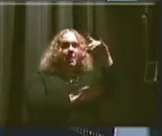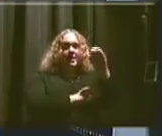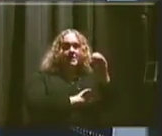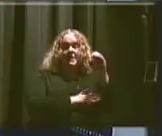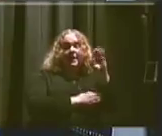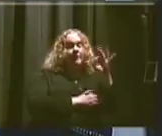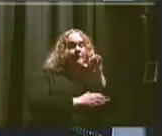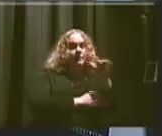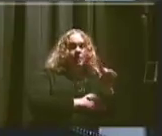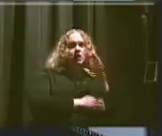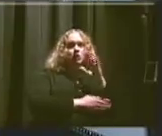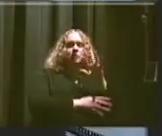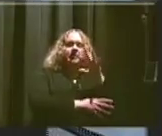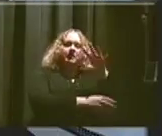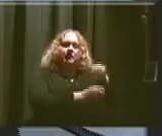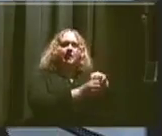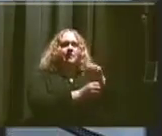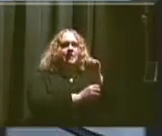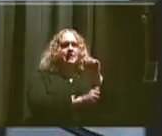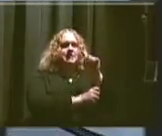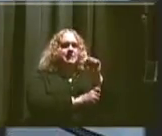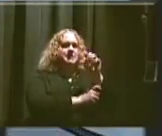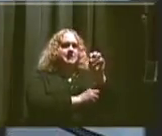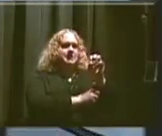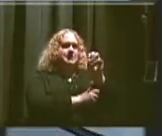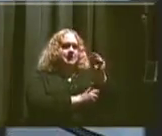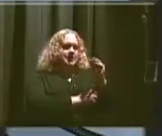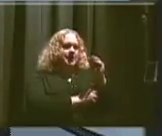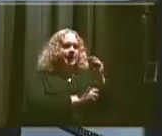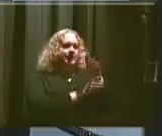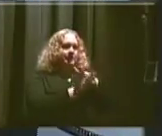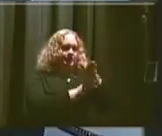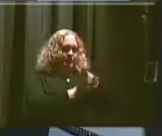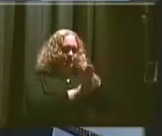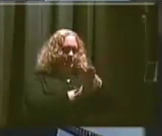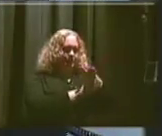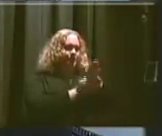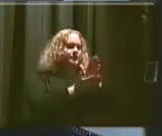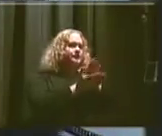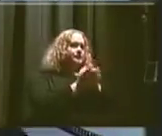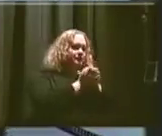So Malia Spalding, congratulations. Also,